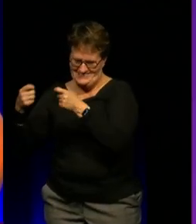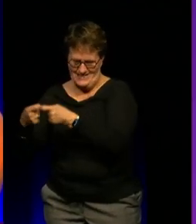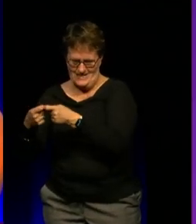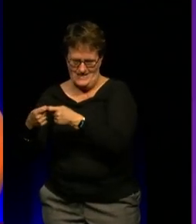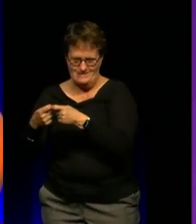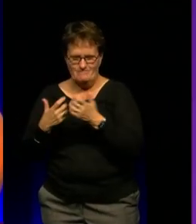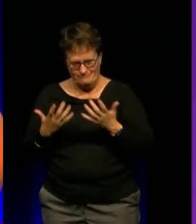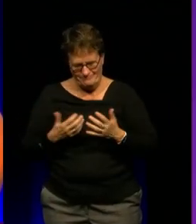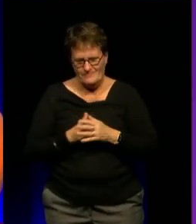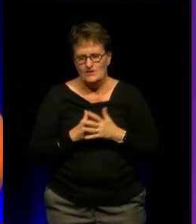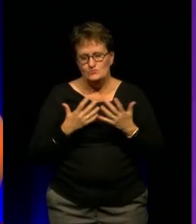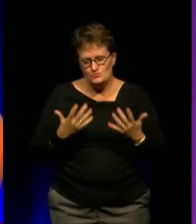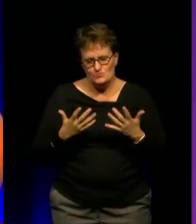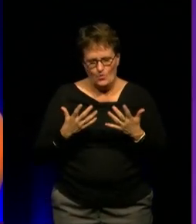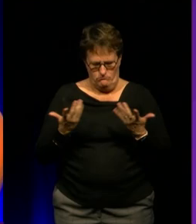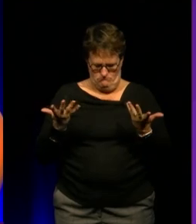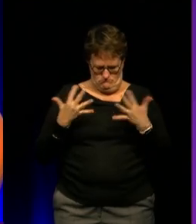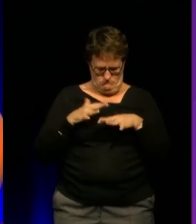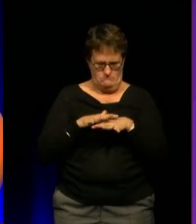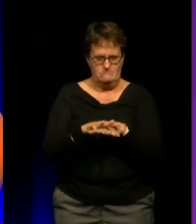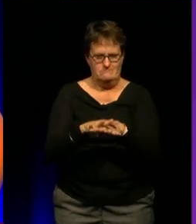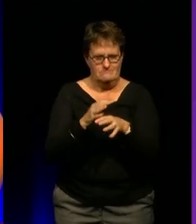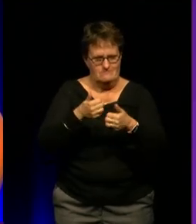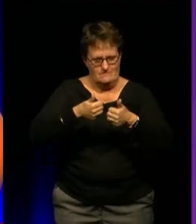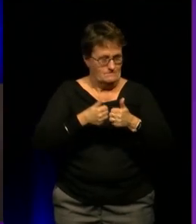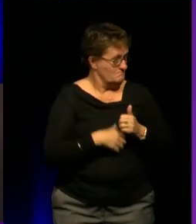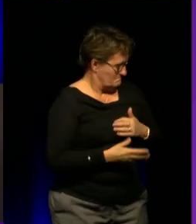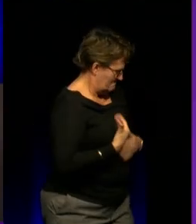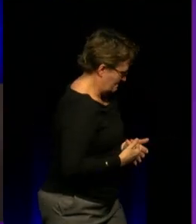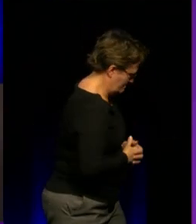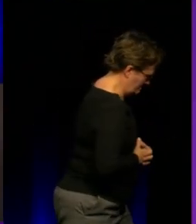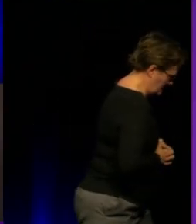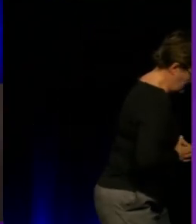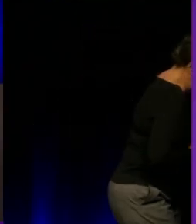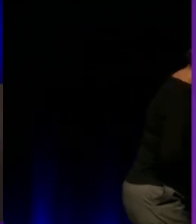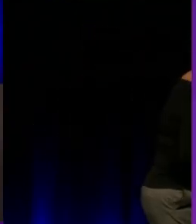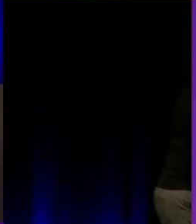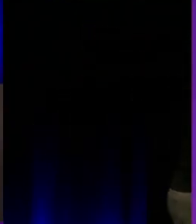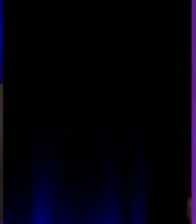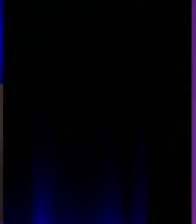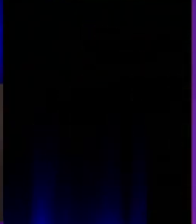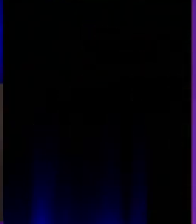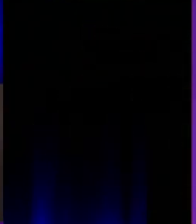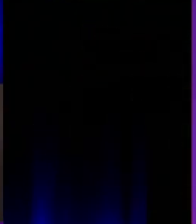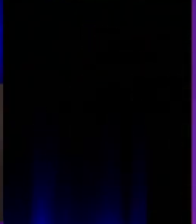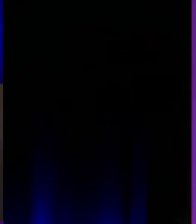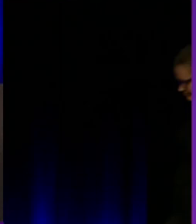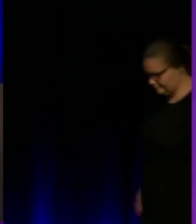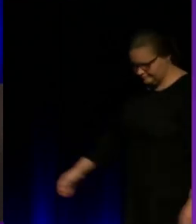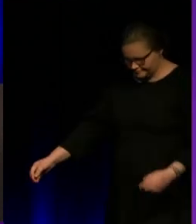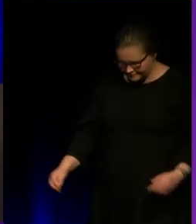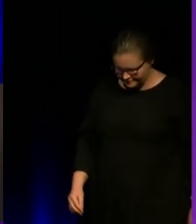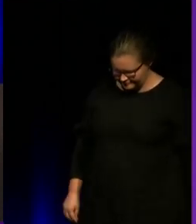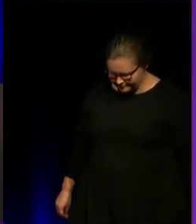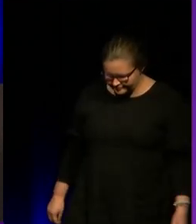there's been lots of influences from different places. Well, take us through the, I'll come back to a couple of other questions in a sec, but take us through your roadmap